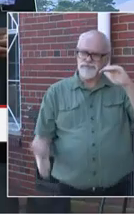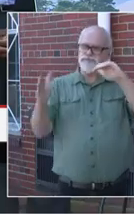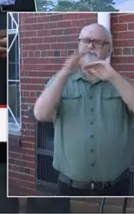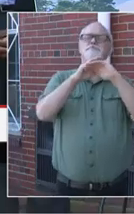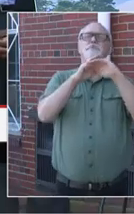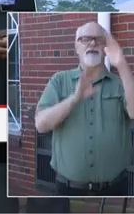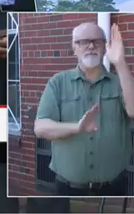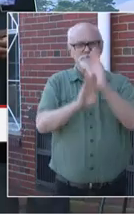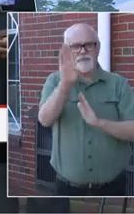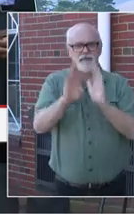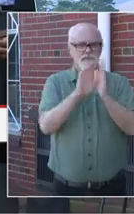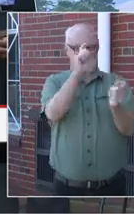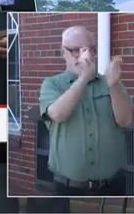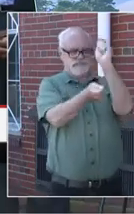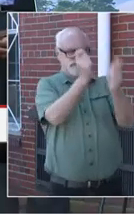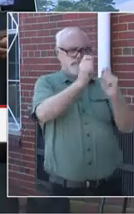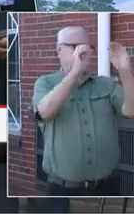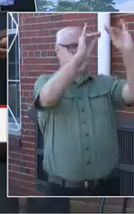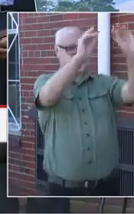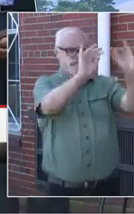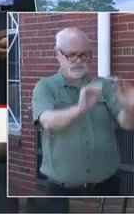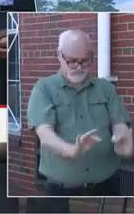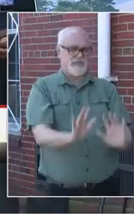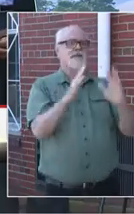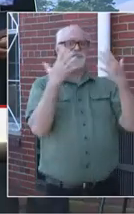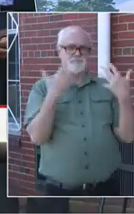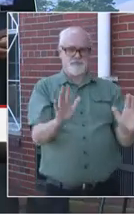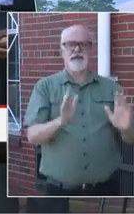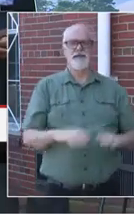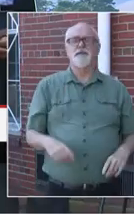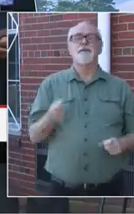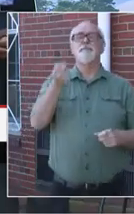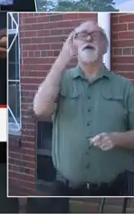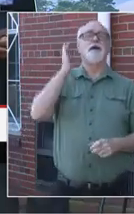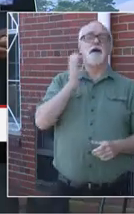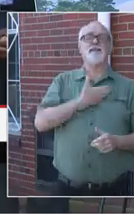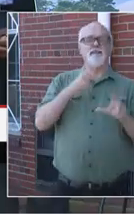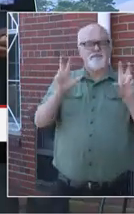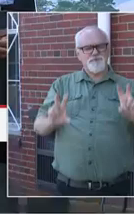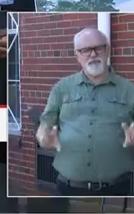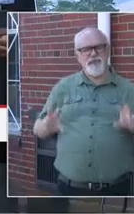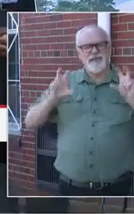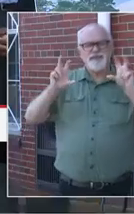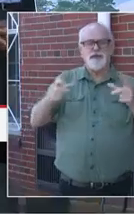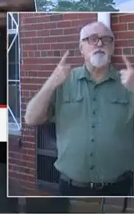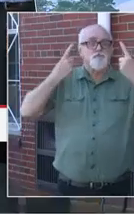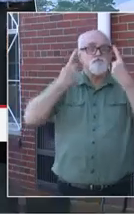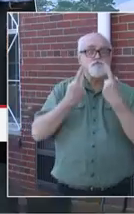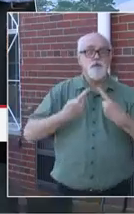are working. Enrollment is up for the third year in a row in Washington, D.C.